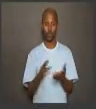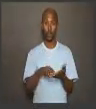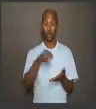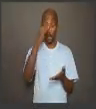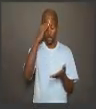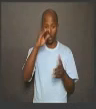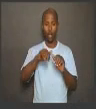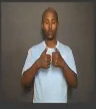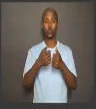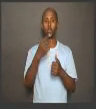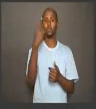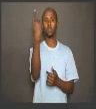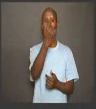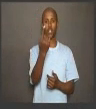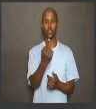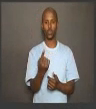Thank you.